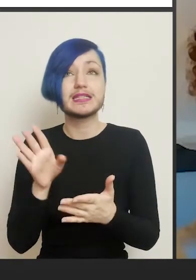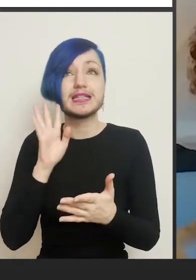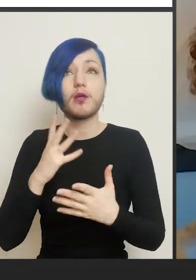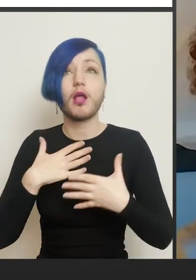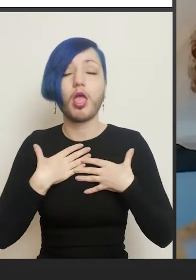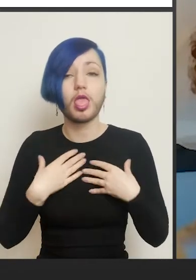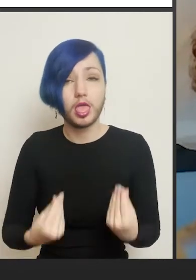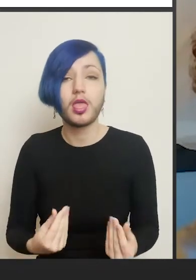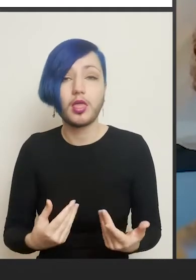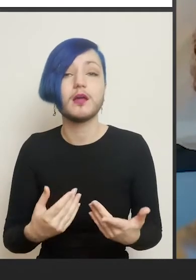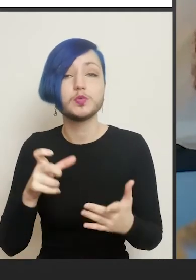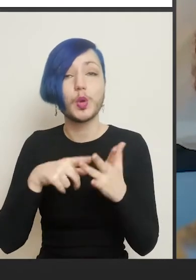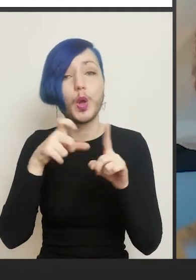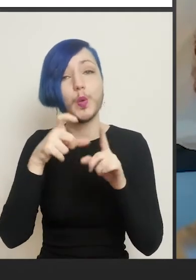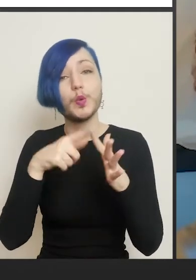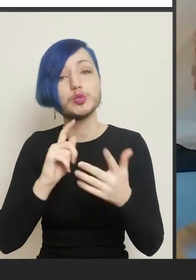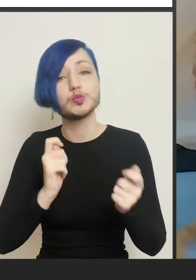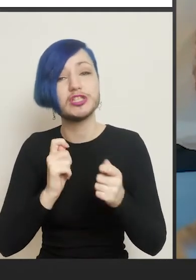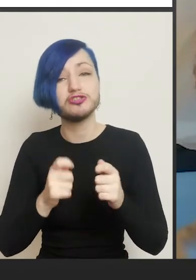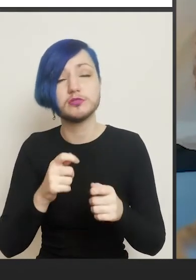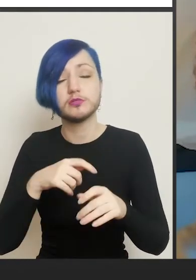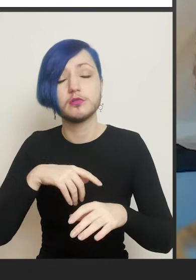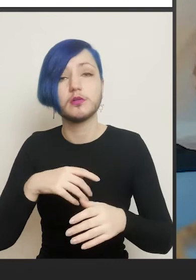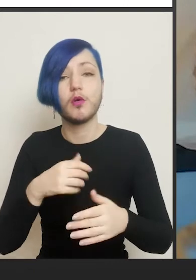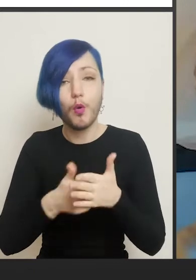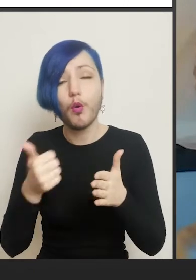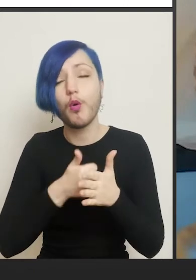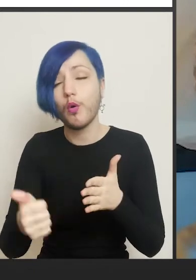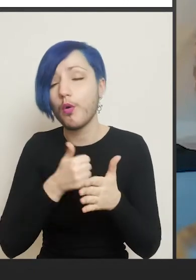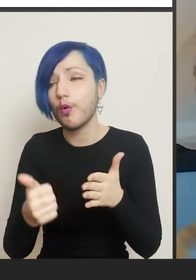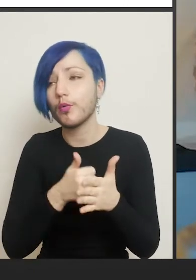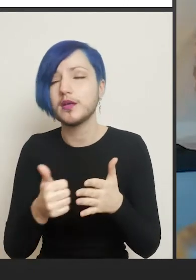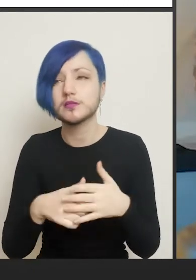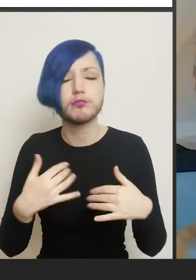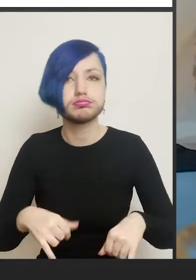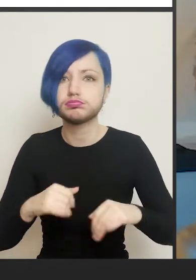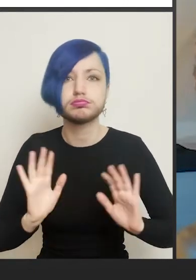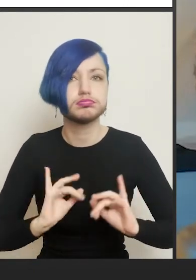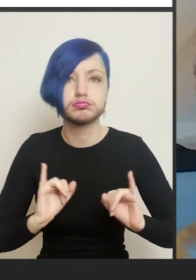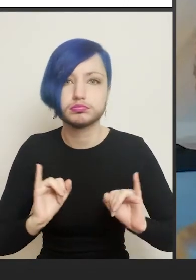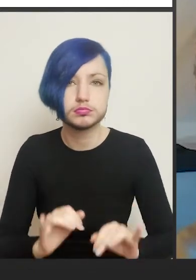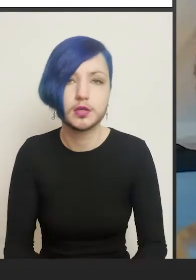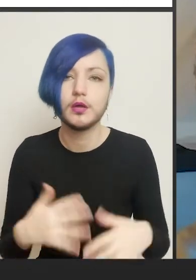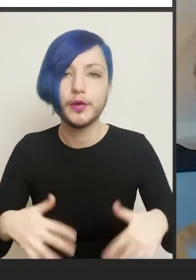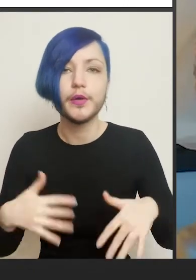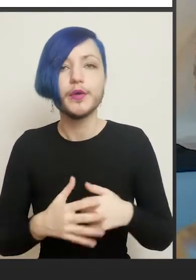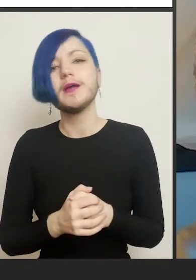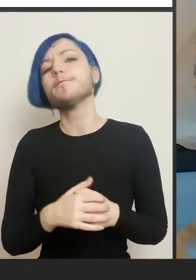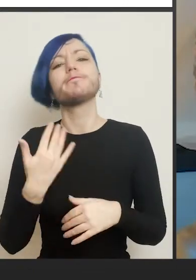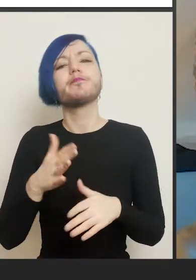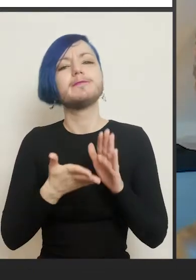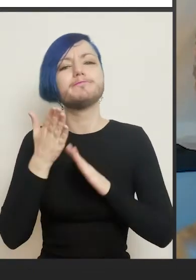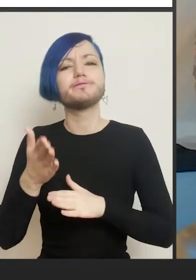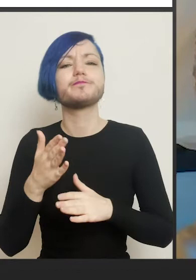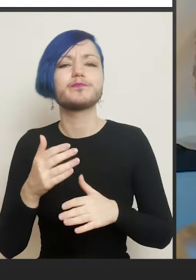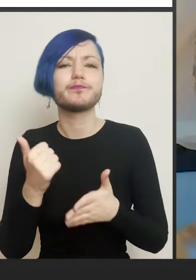to have to code switch all the time. And I think I went to a brilliant talk from someone called